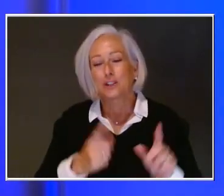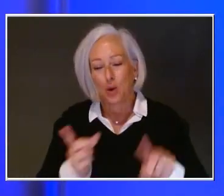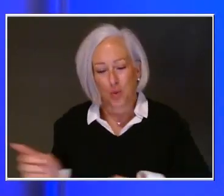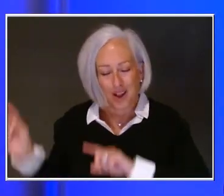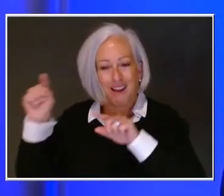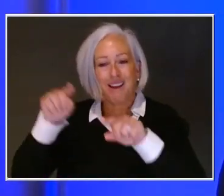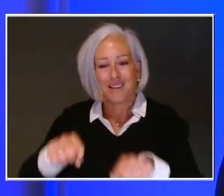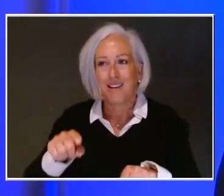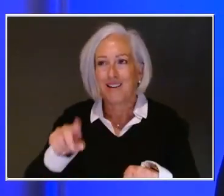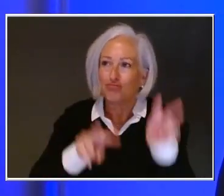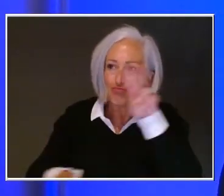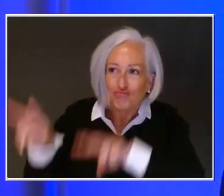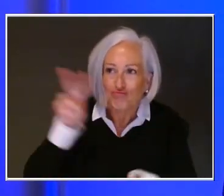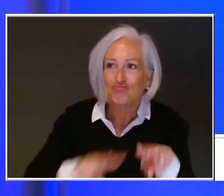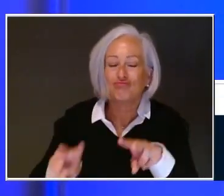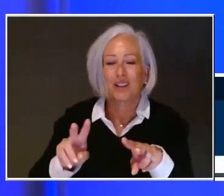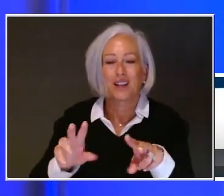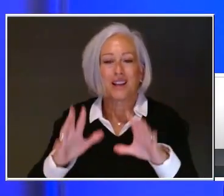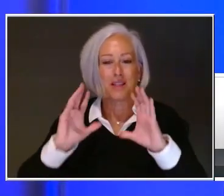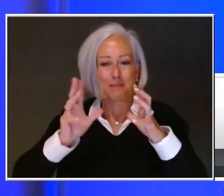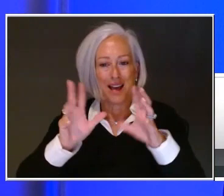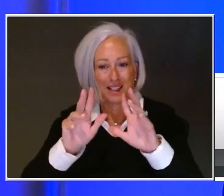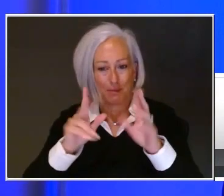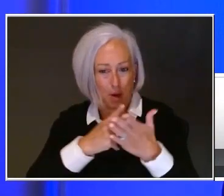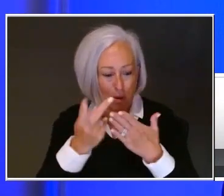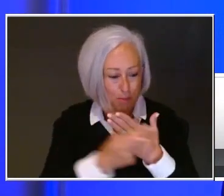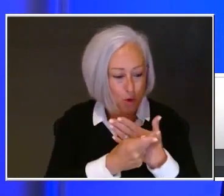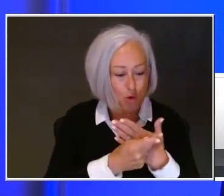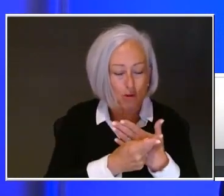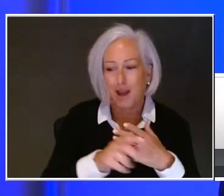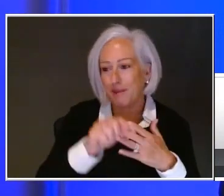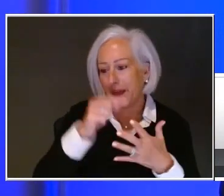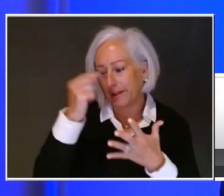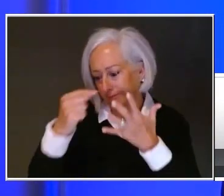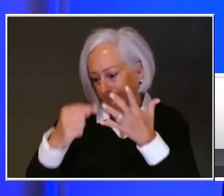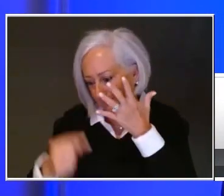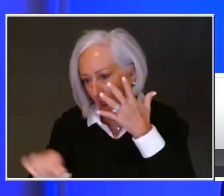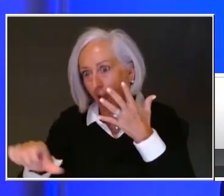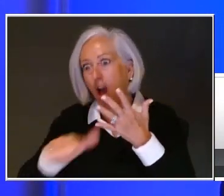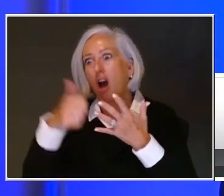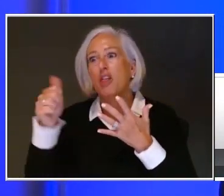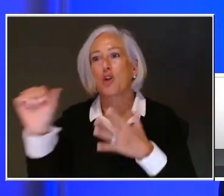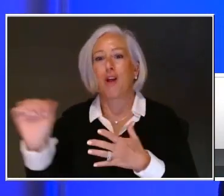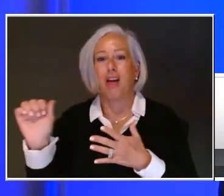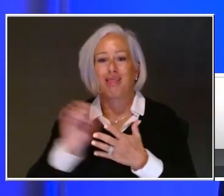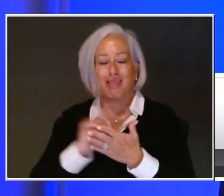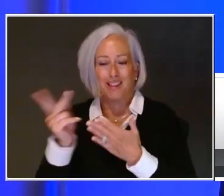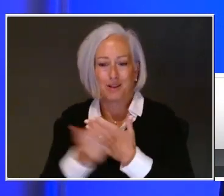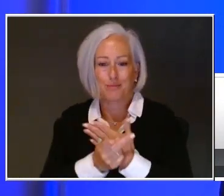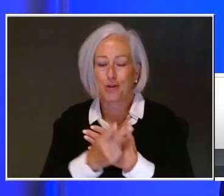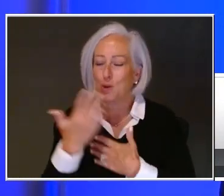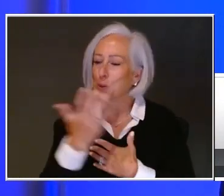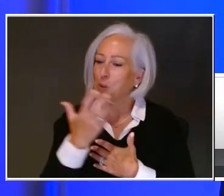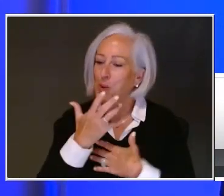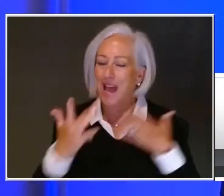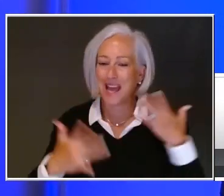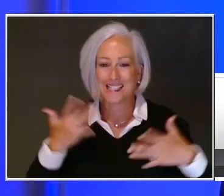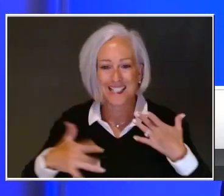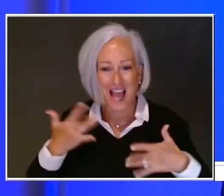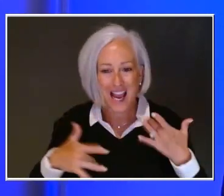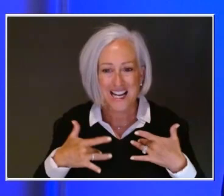basketball program, but all the other athletic programs within KU is exciting, and